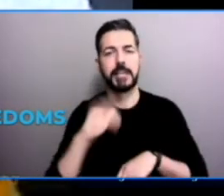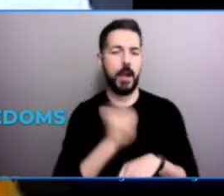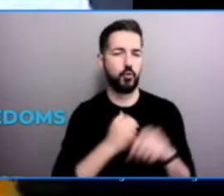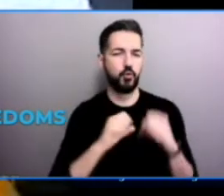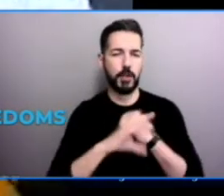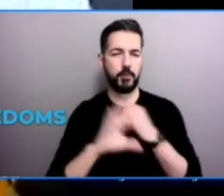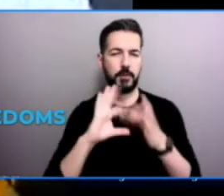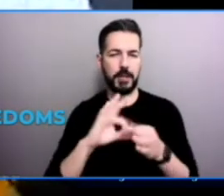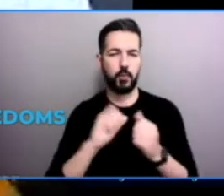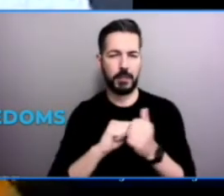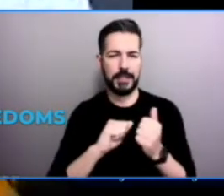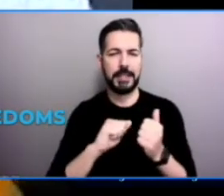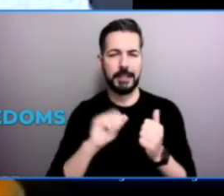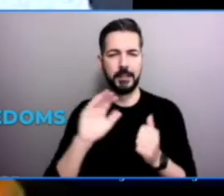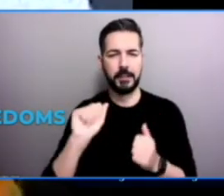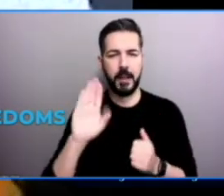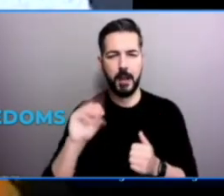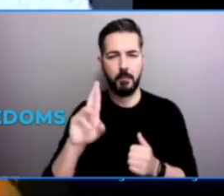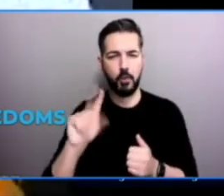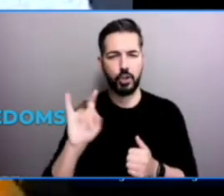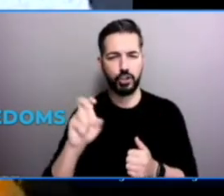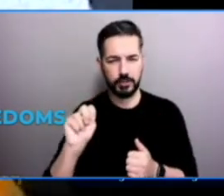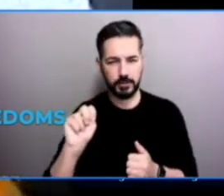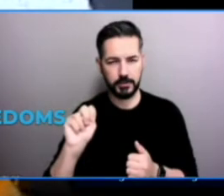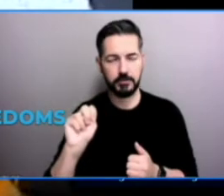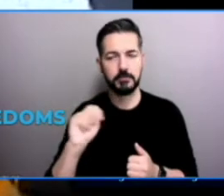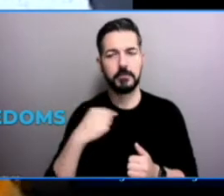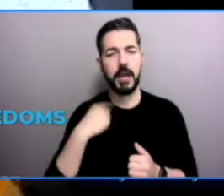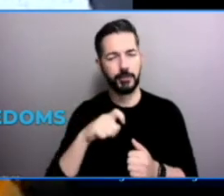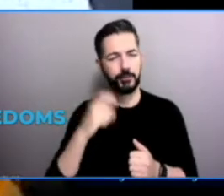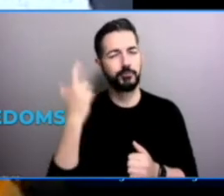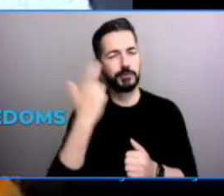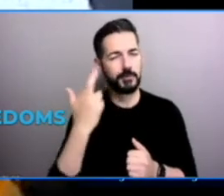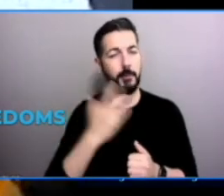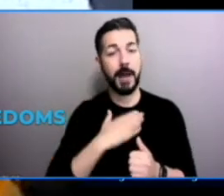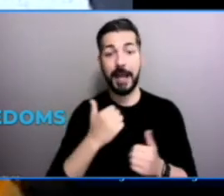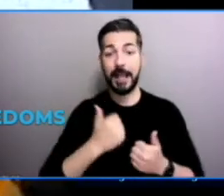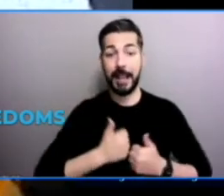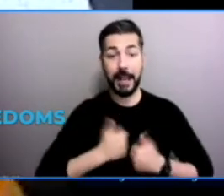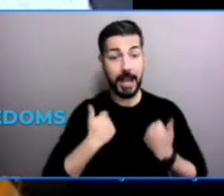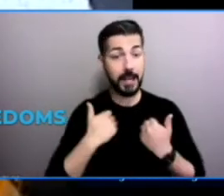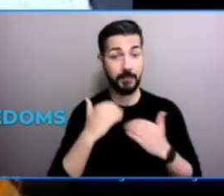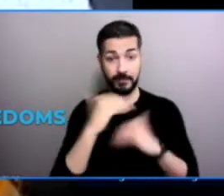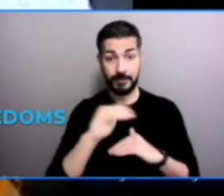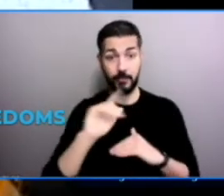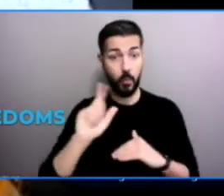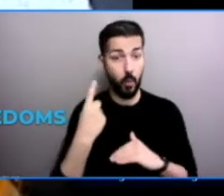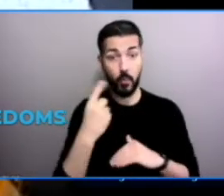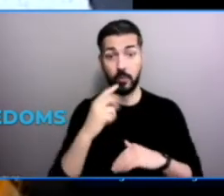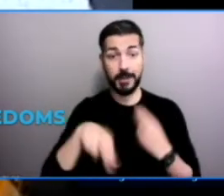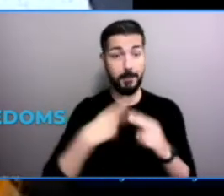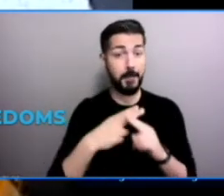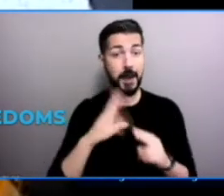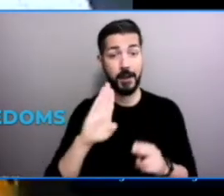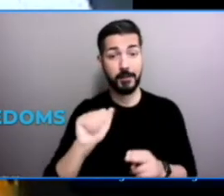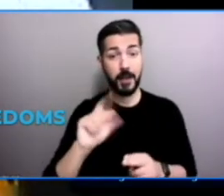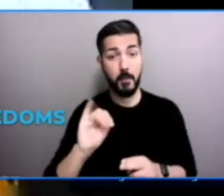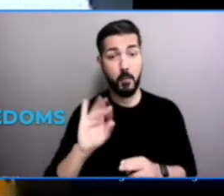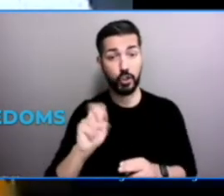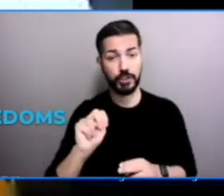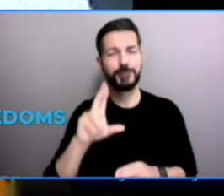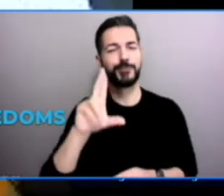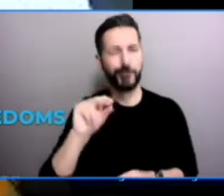that sounded nice sometimes, but really just regrounding in the values and just getting advice from my